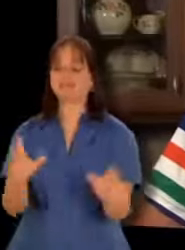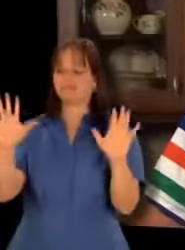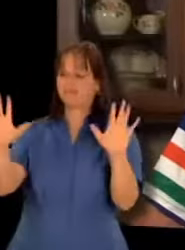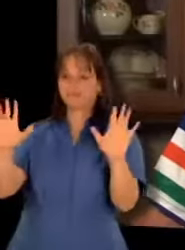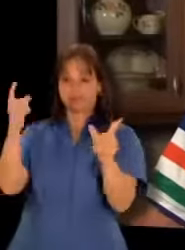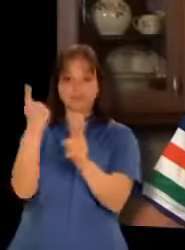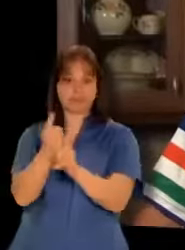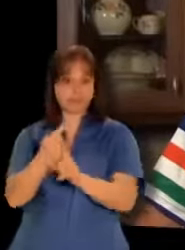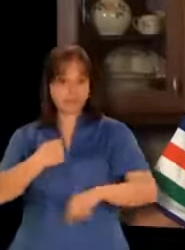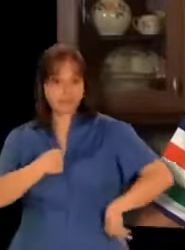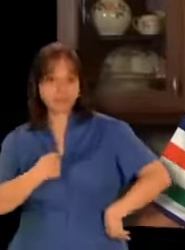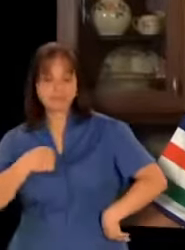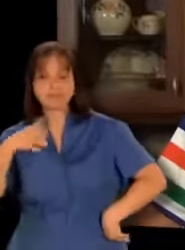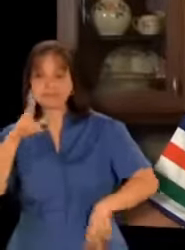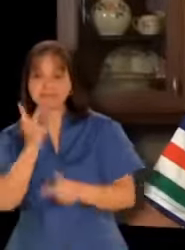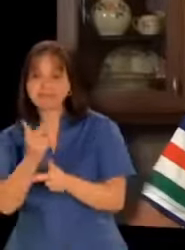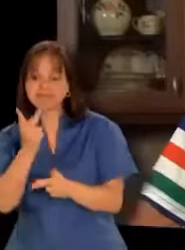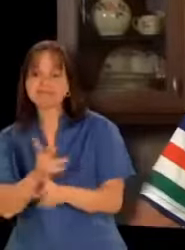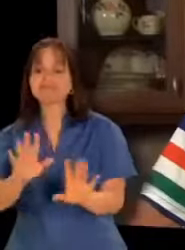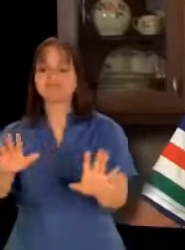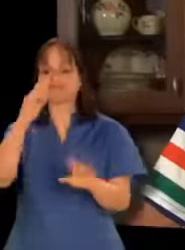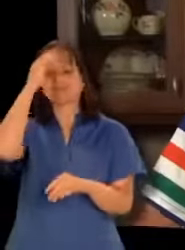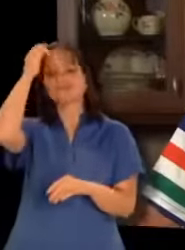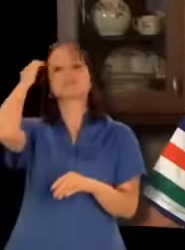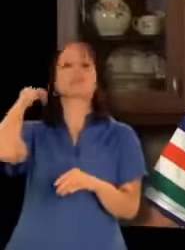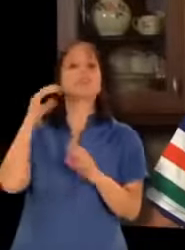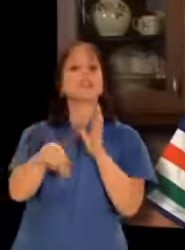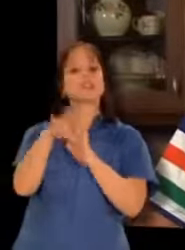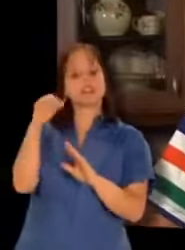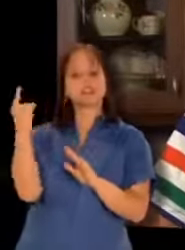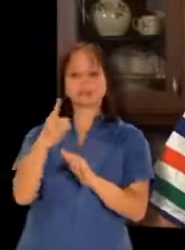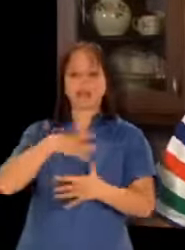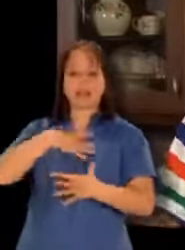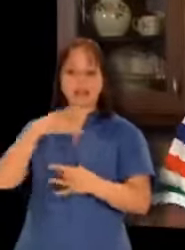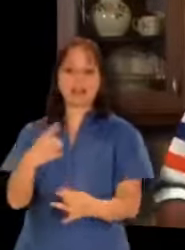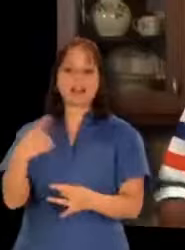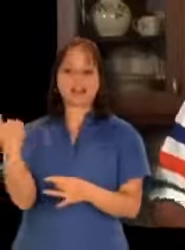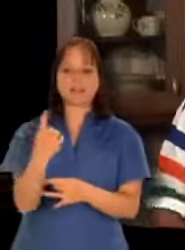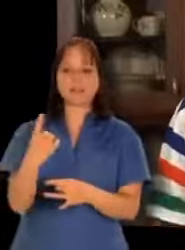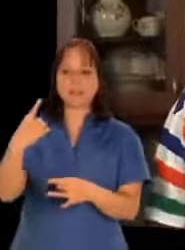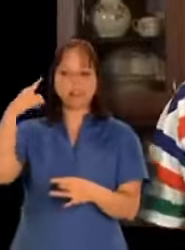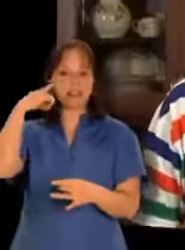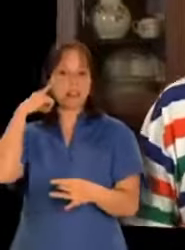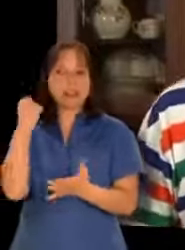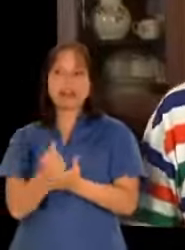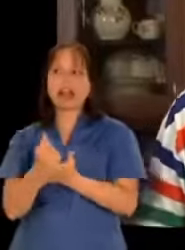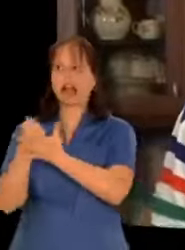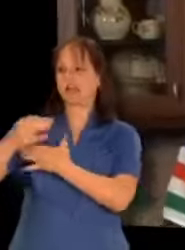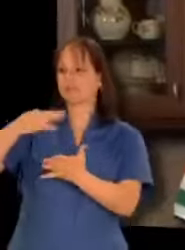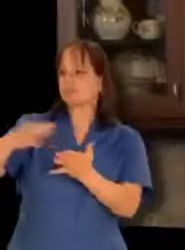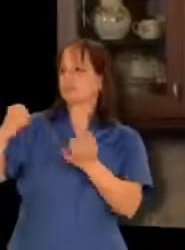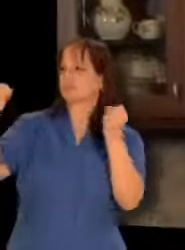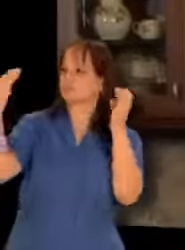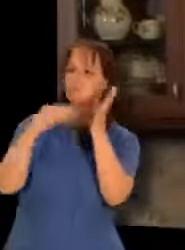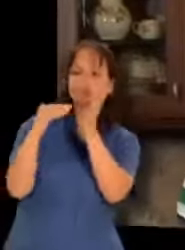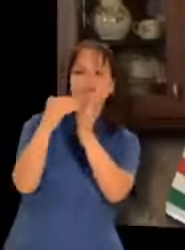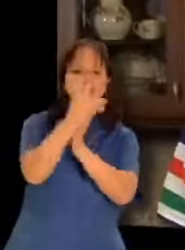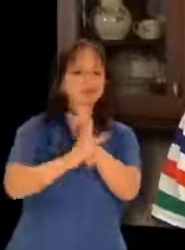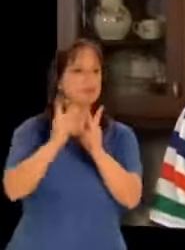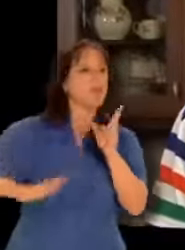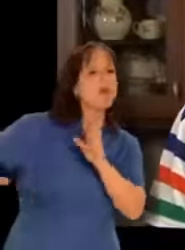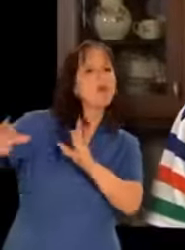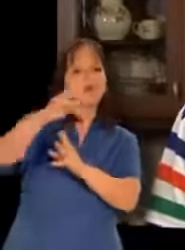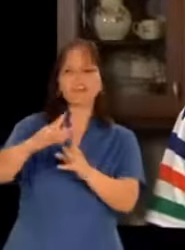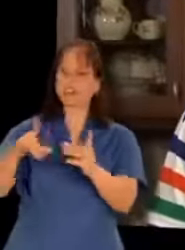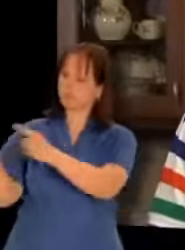Yep, that's right, conservative. But when I do find something I like, something I think can help millions of others, I speak up